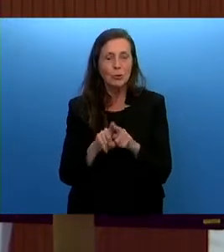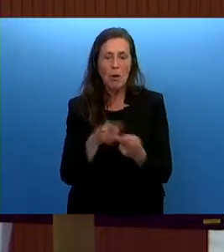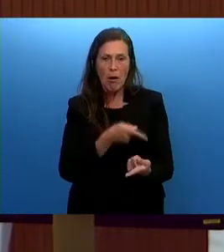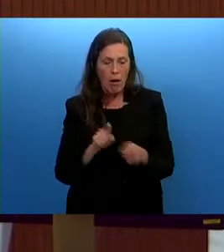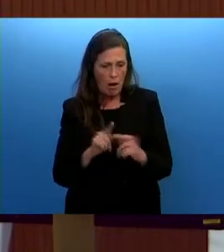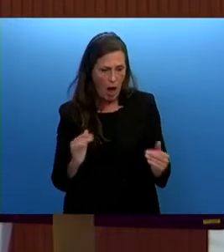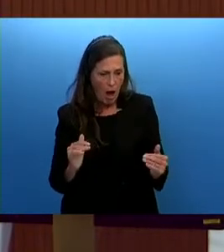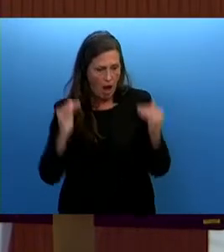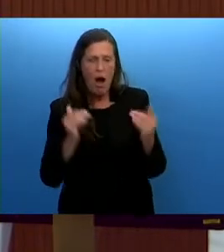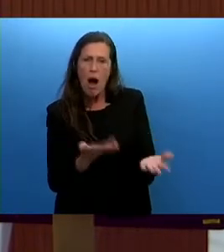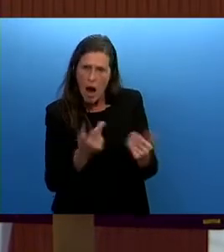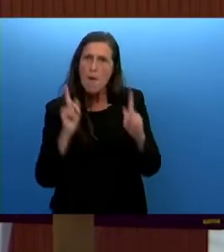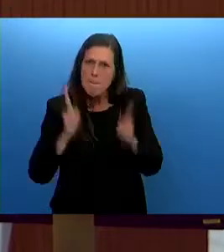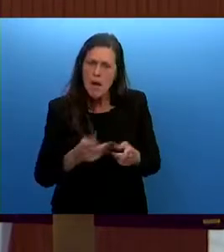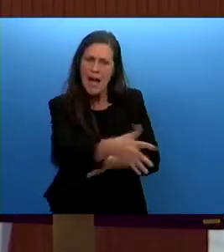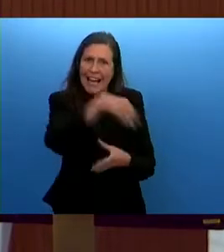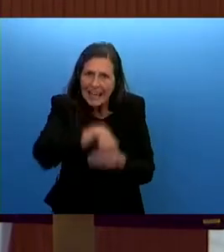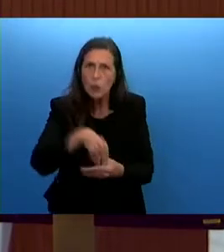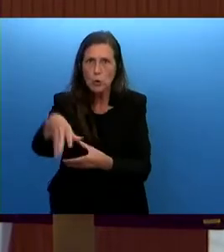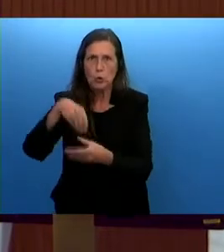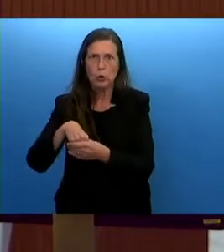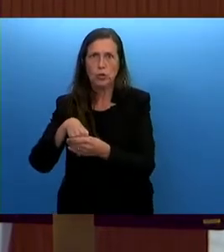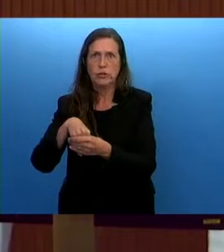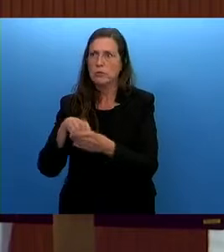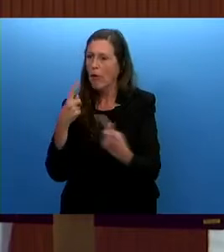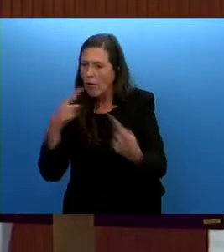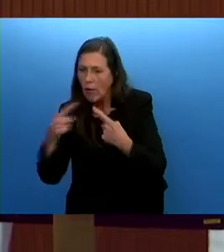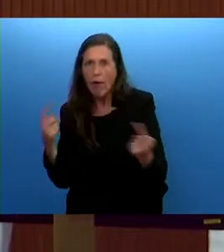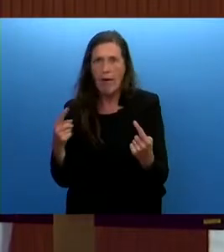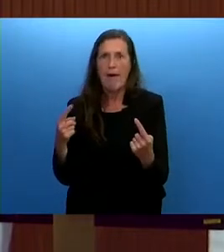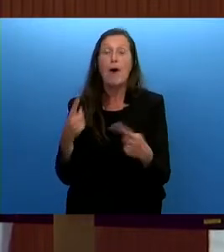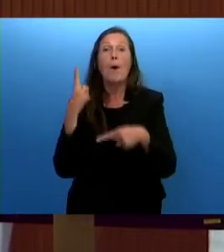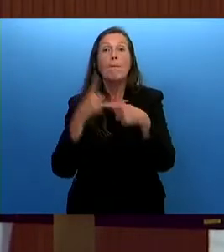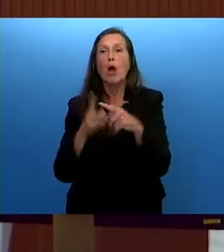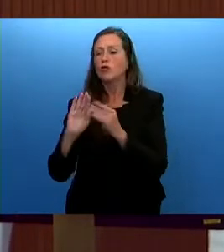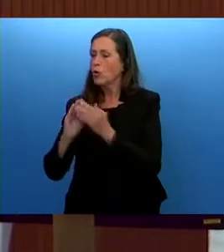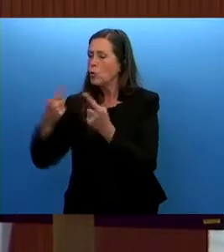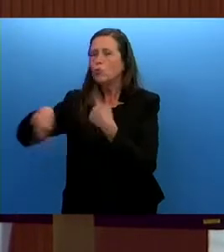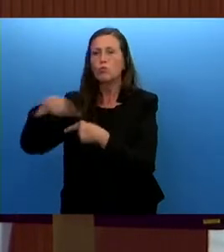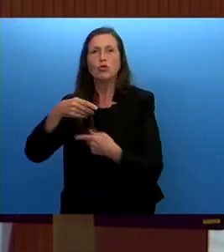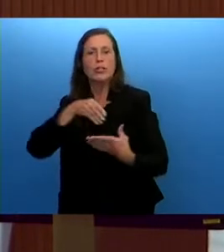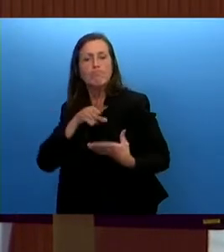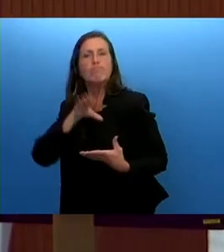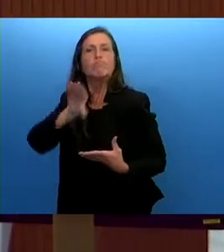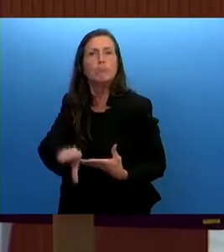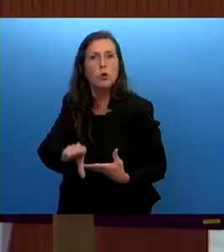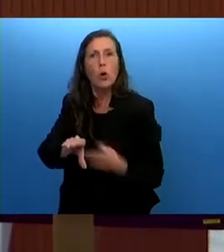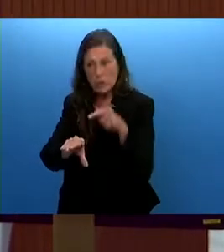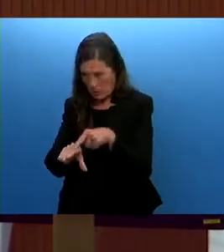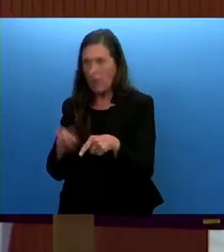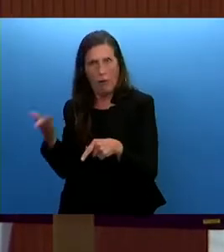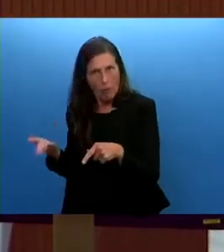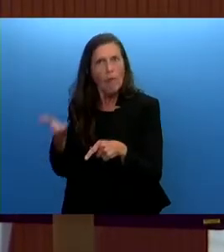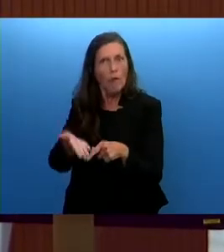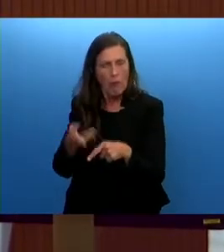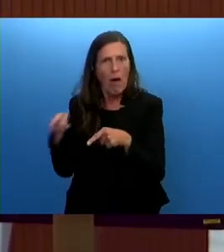accessibility has been well recognized by many participants and also by donor community. So, taking place in the lead